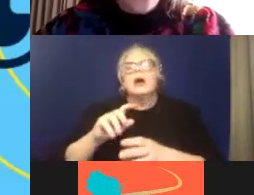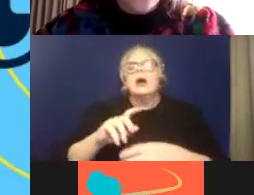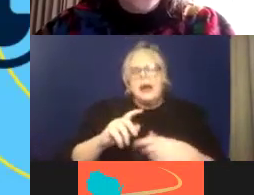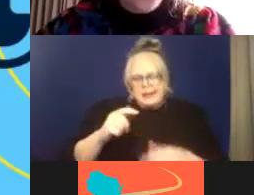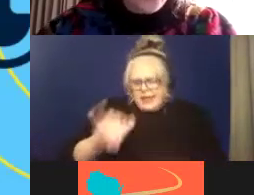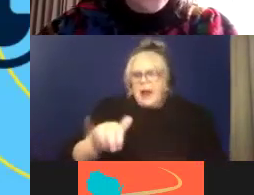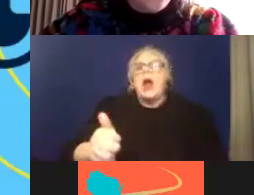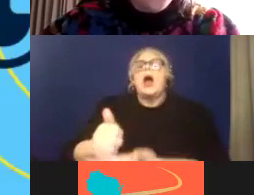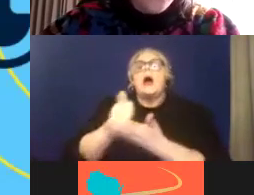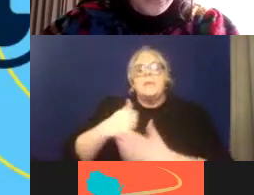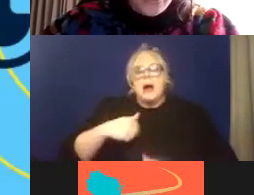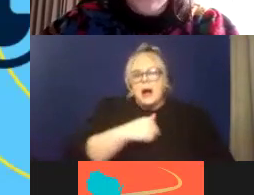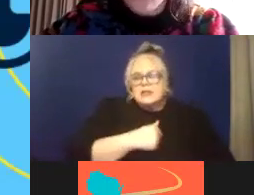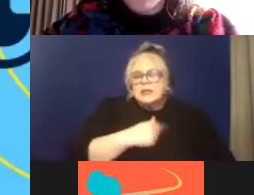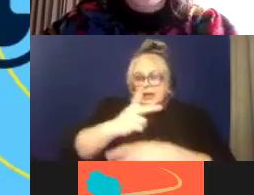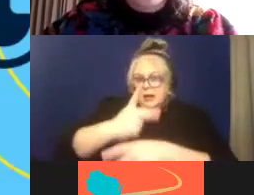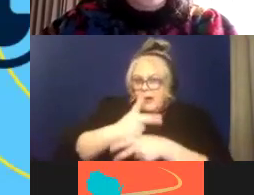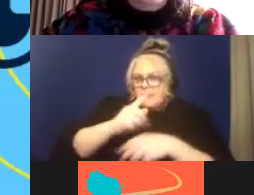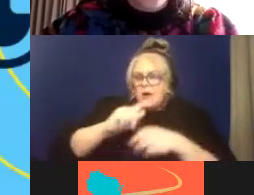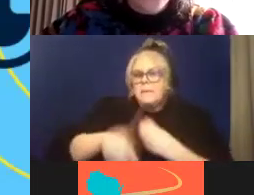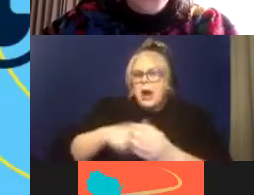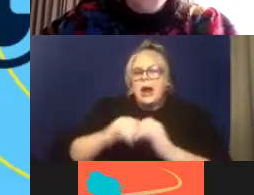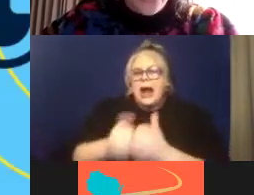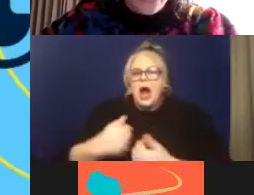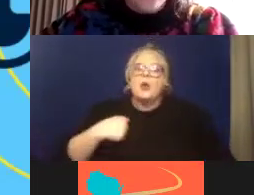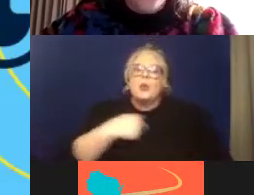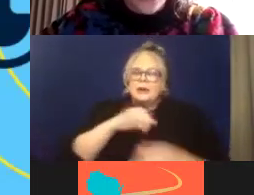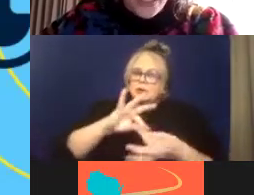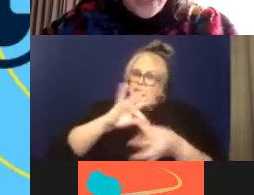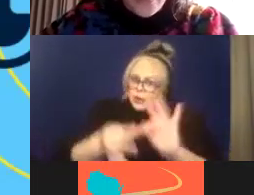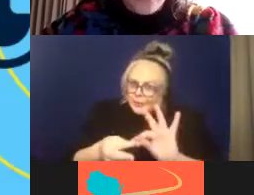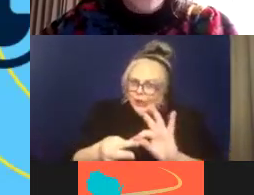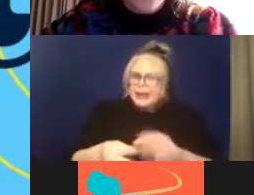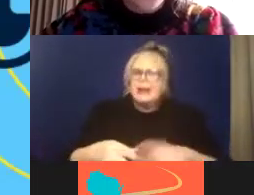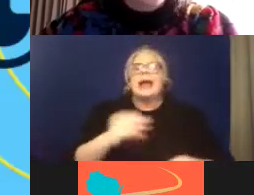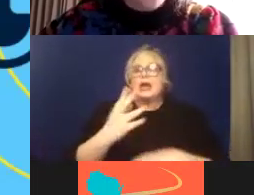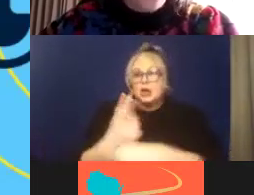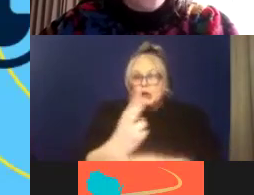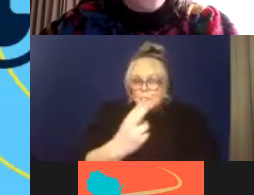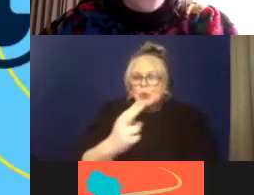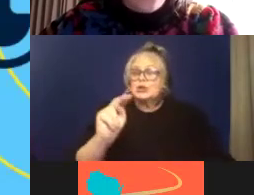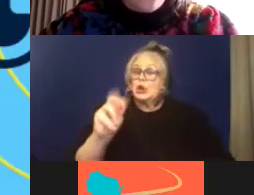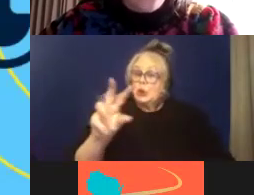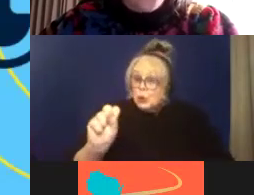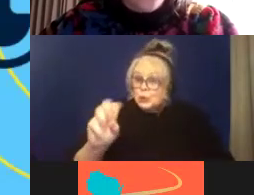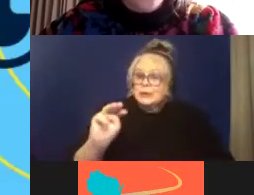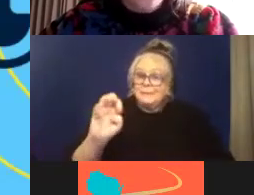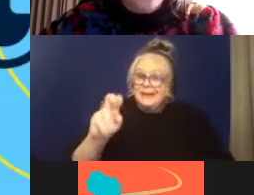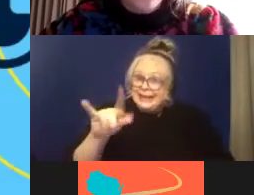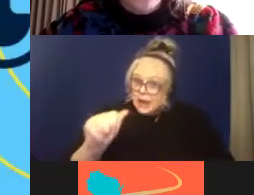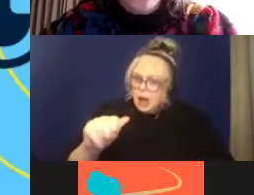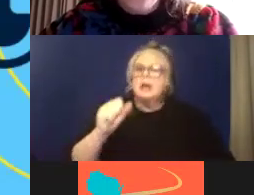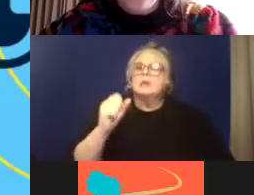way that we interpret and use media so that we can thoughtfully create and share media that aligns with the impact that we want to have on the